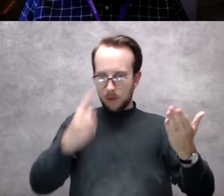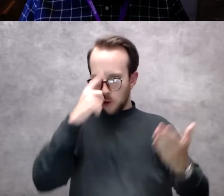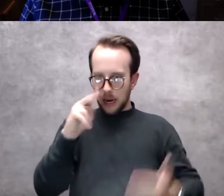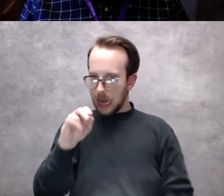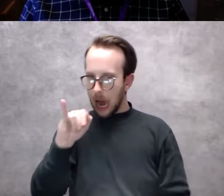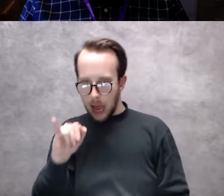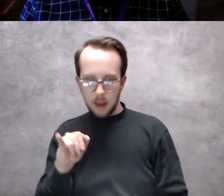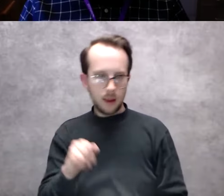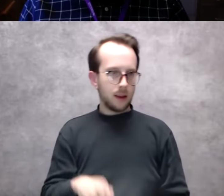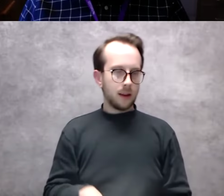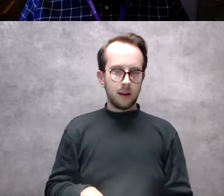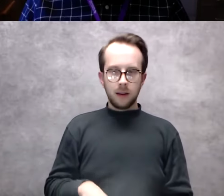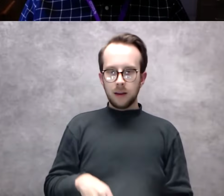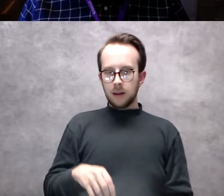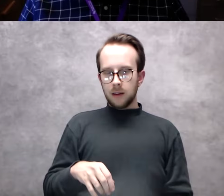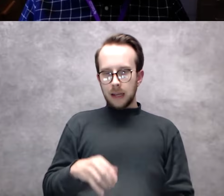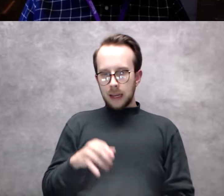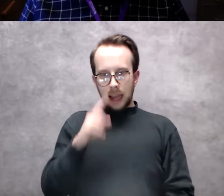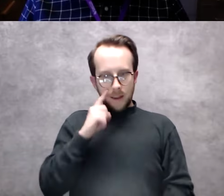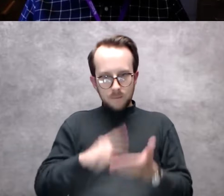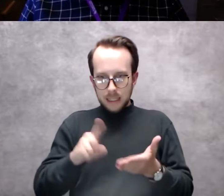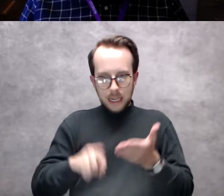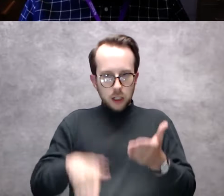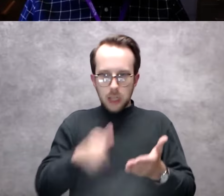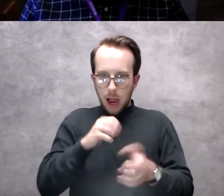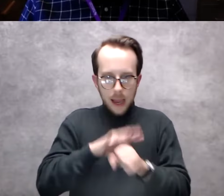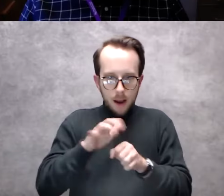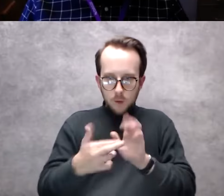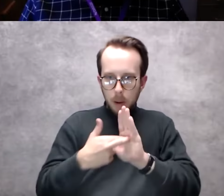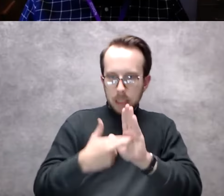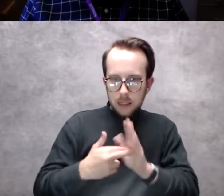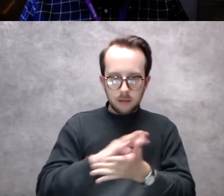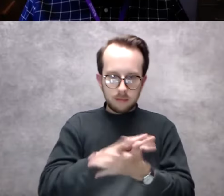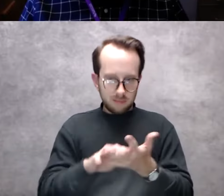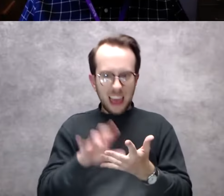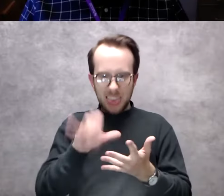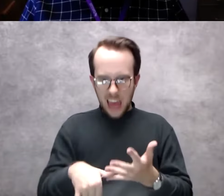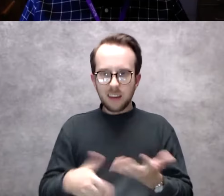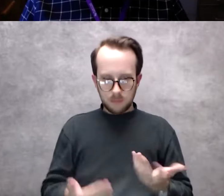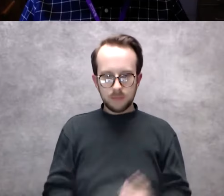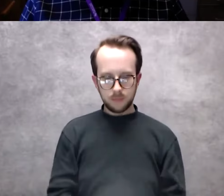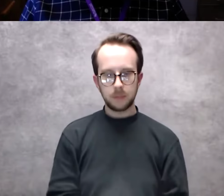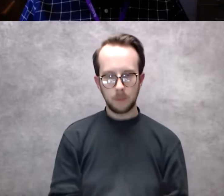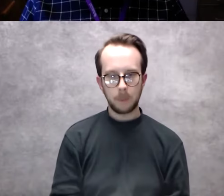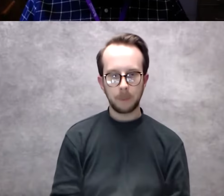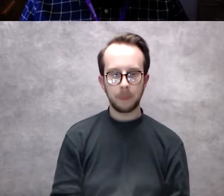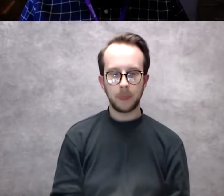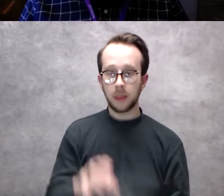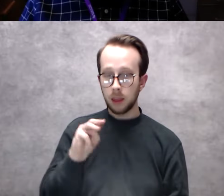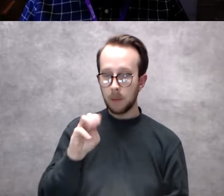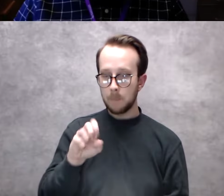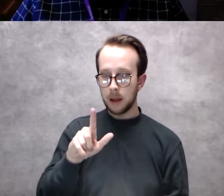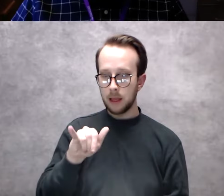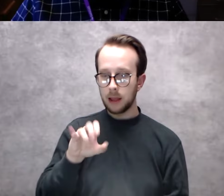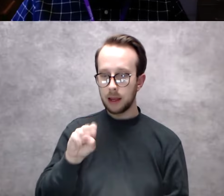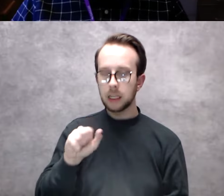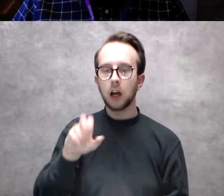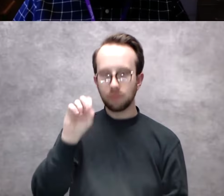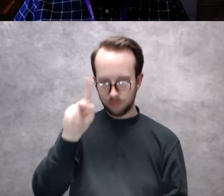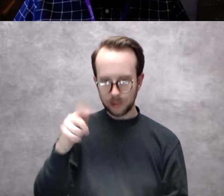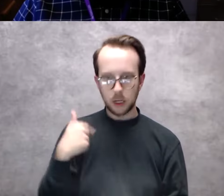who are underrepresented. So you might want to look into those things. Yeah. Well, we do want to be respectful of